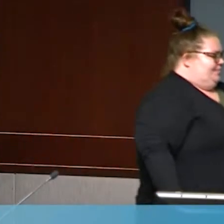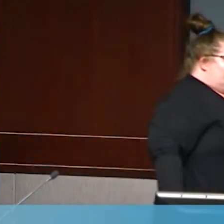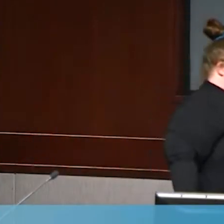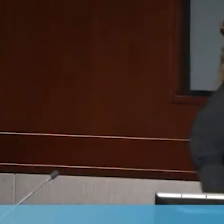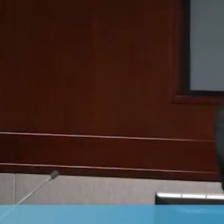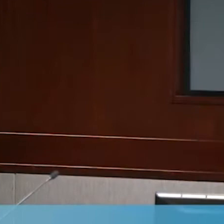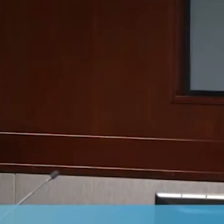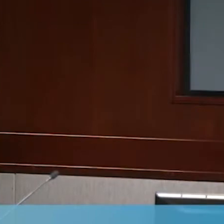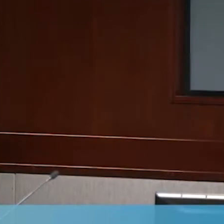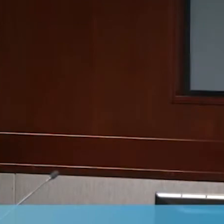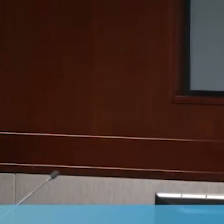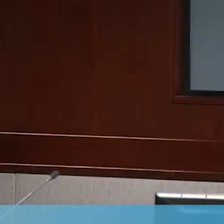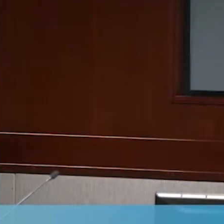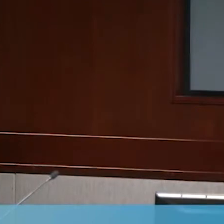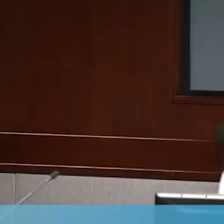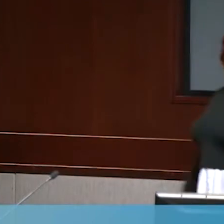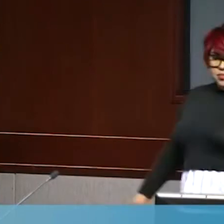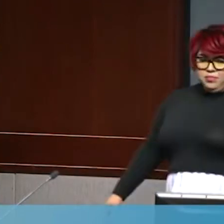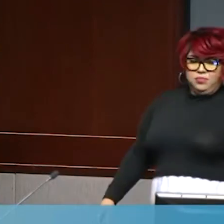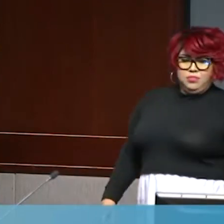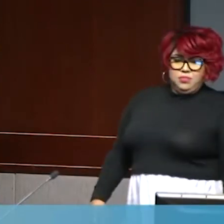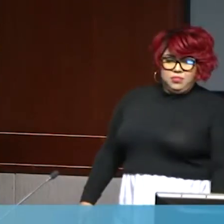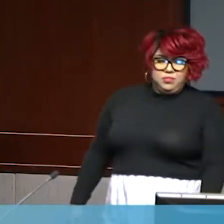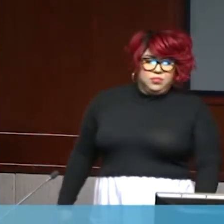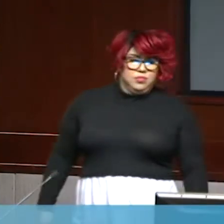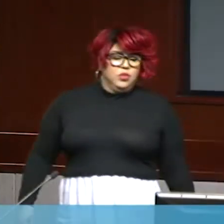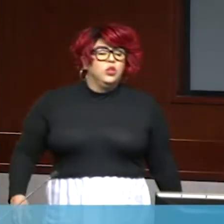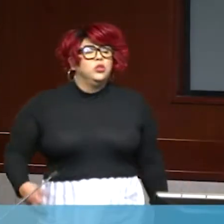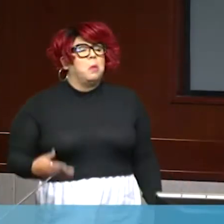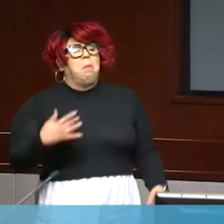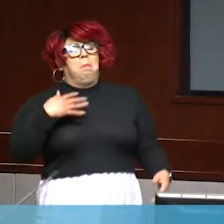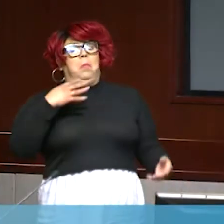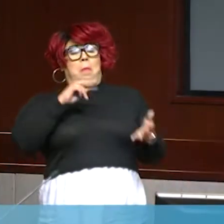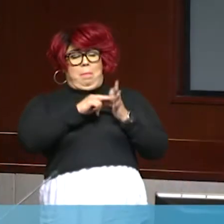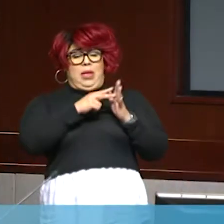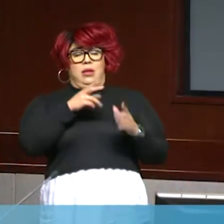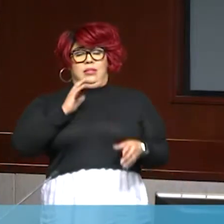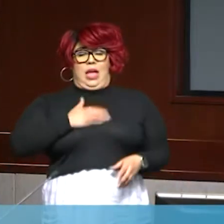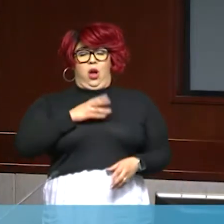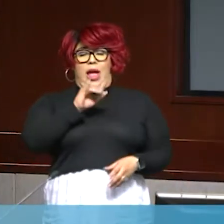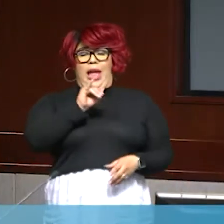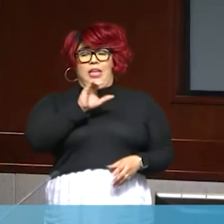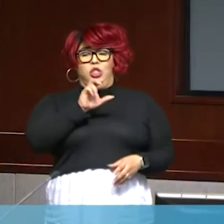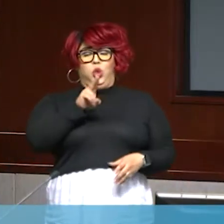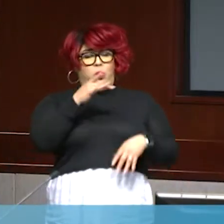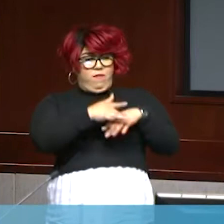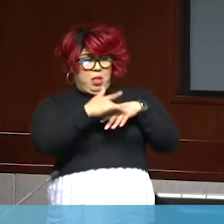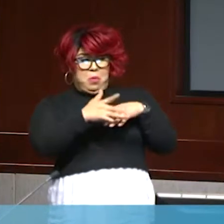So in terms of capacity then, our ICU capacity is still looking pretty good.